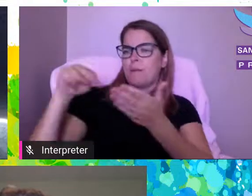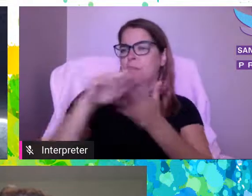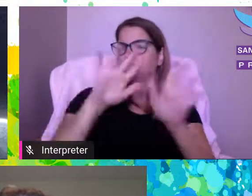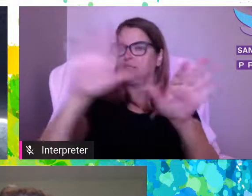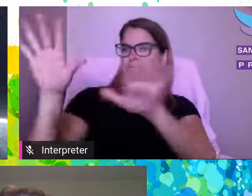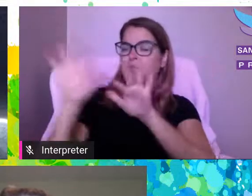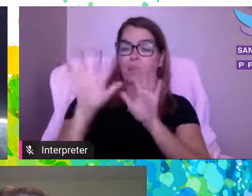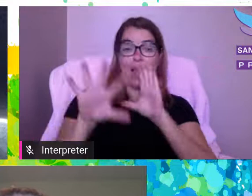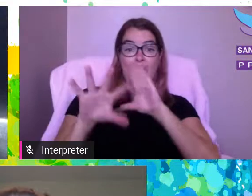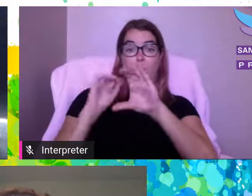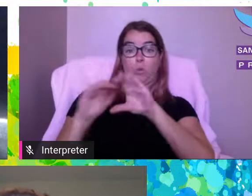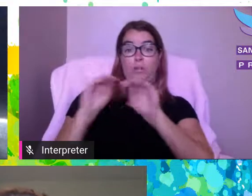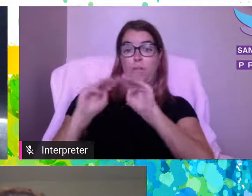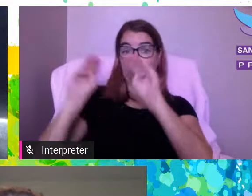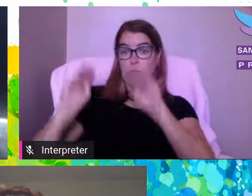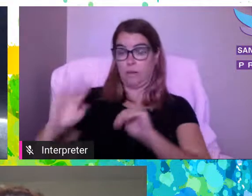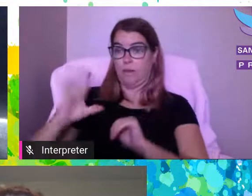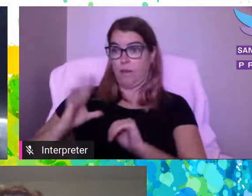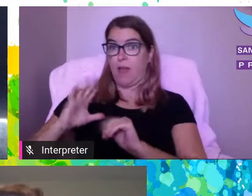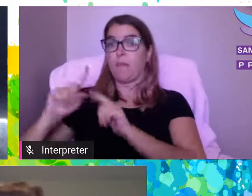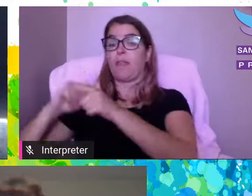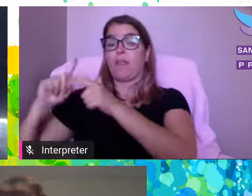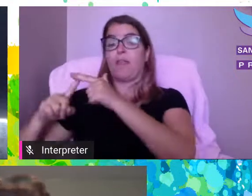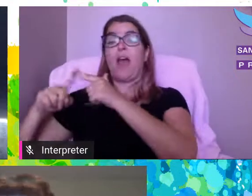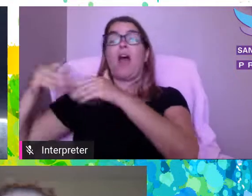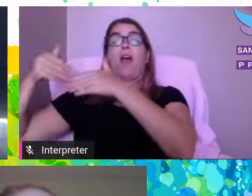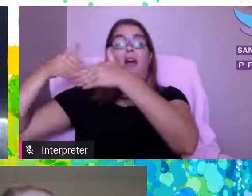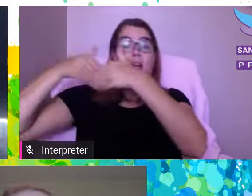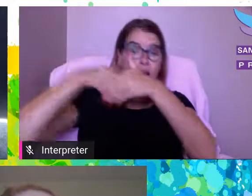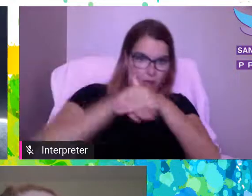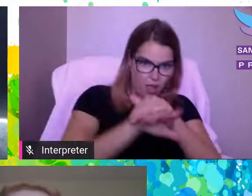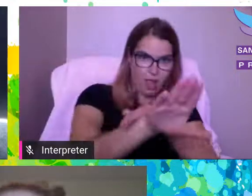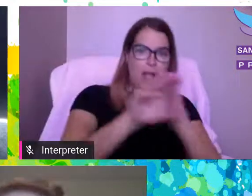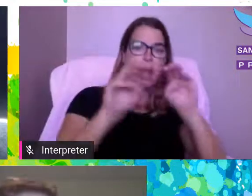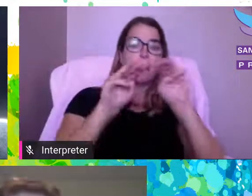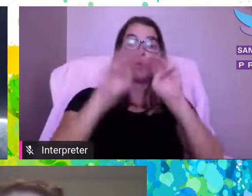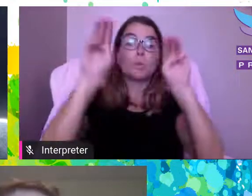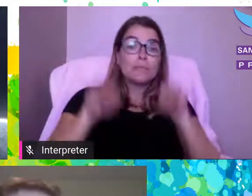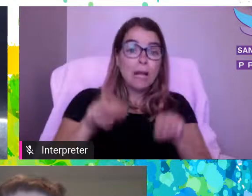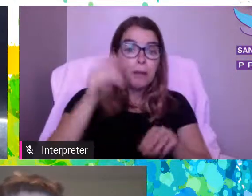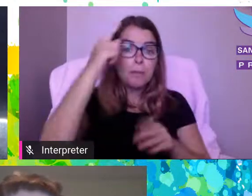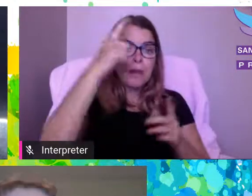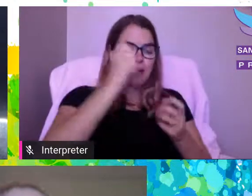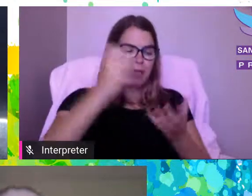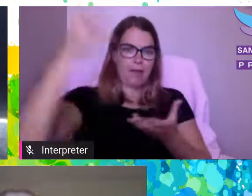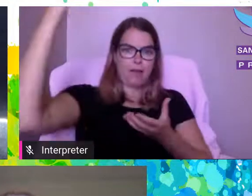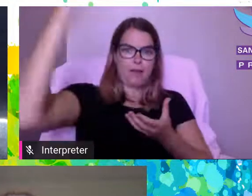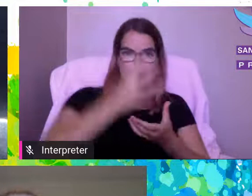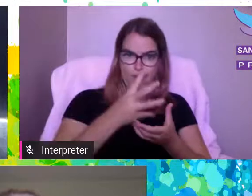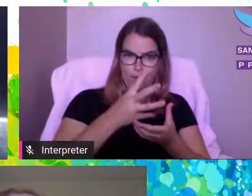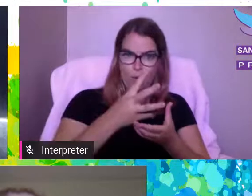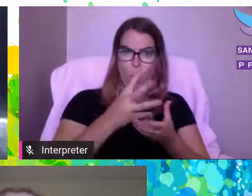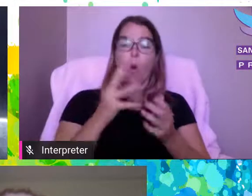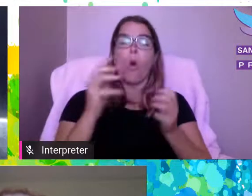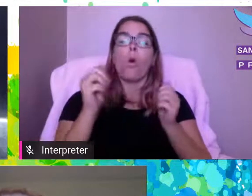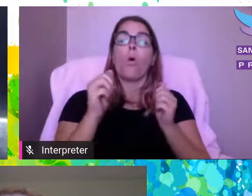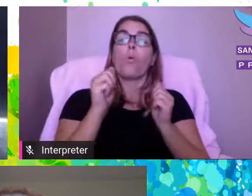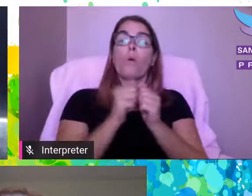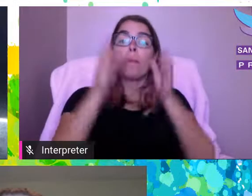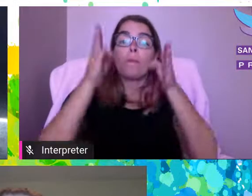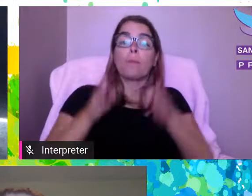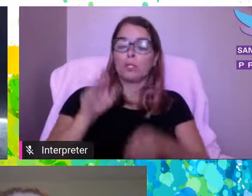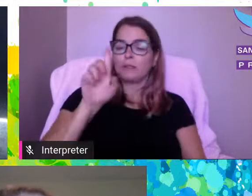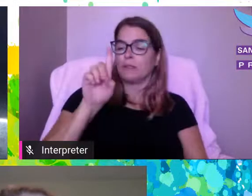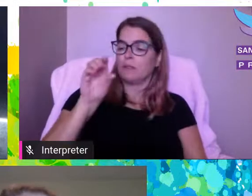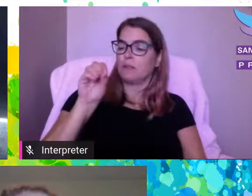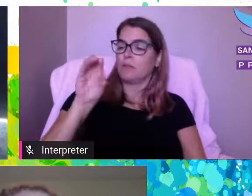the museum and load up this tour on their phones or, you know, with a docent and move through the